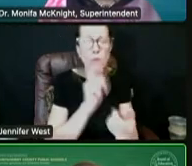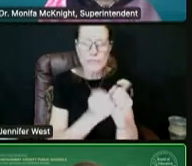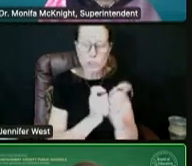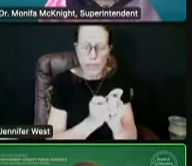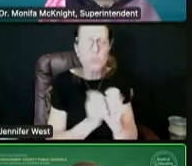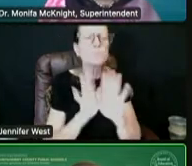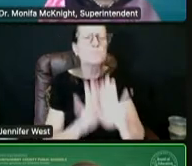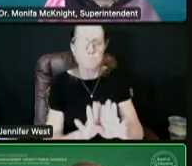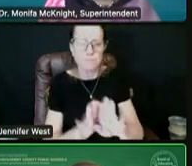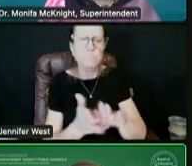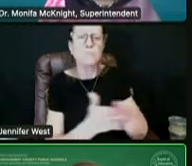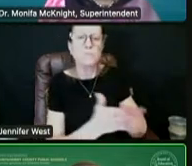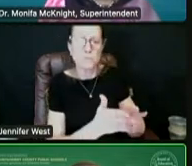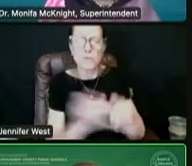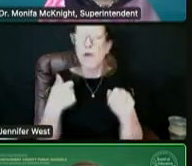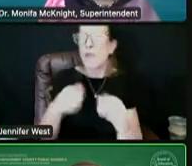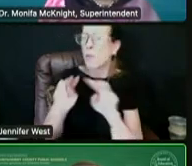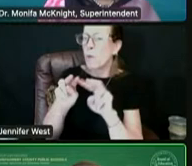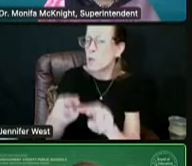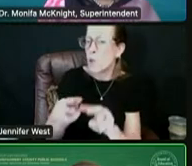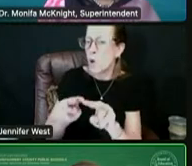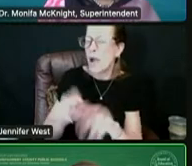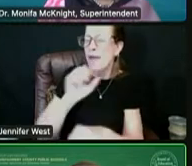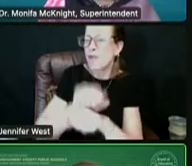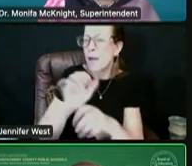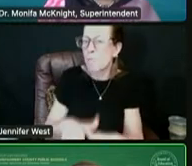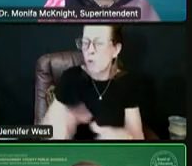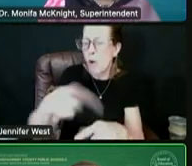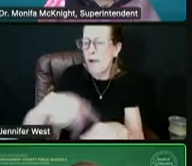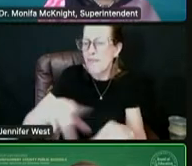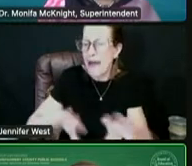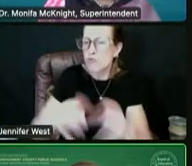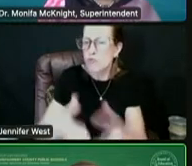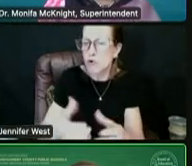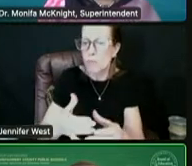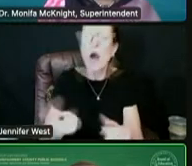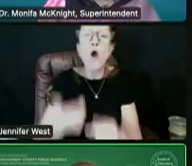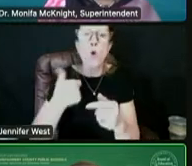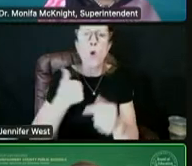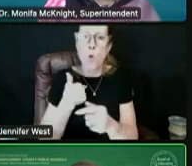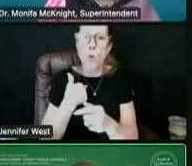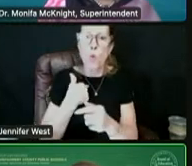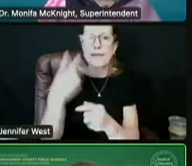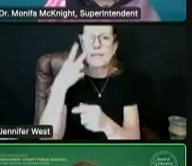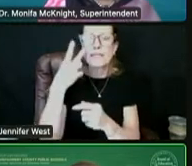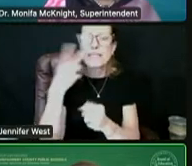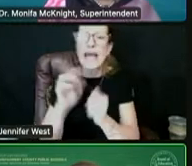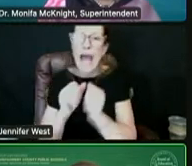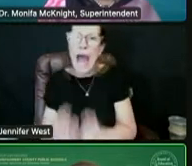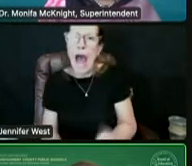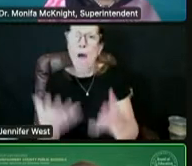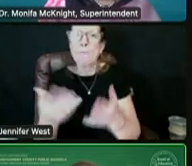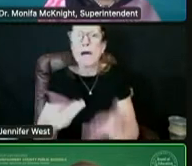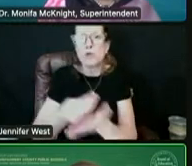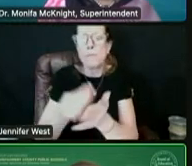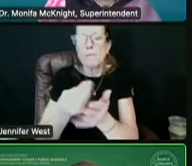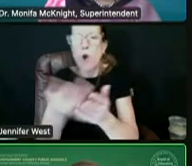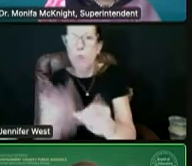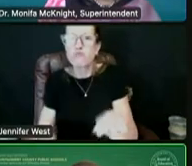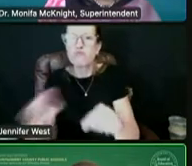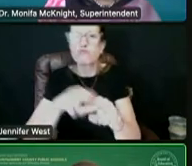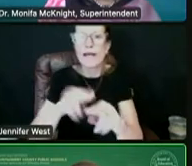directly to our employees and make sure that we're able to provide them with the raises that we negotiate through our